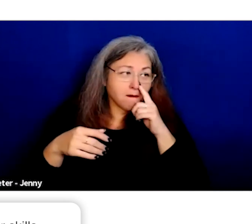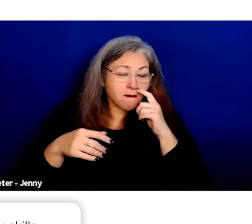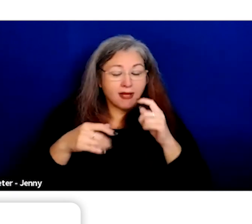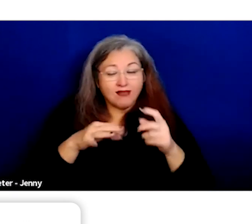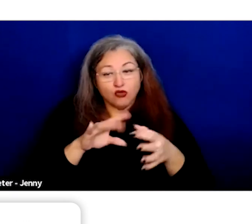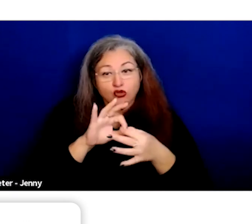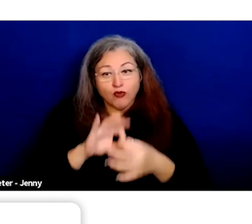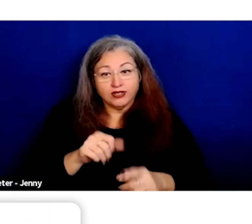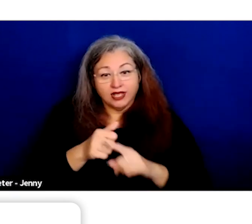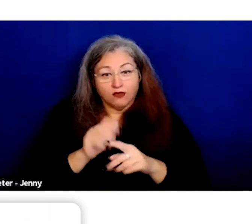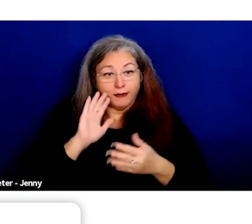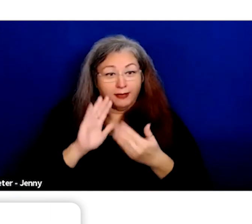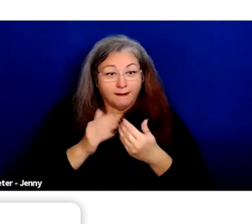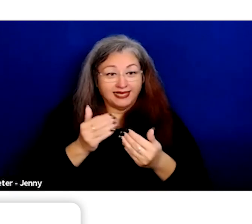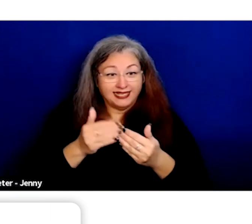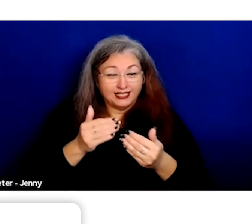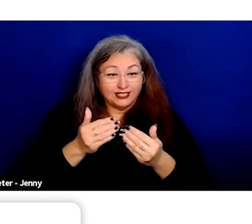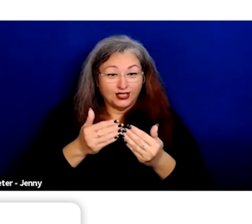get easier with time?